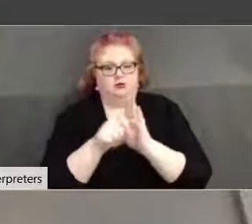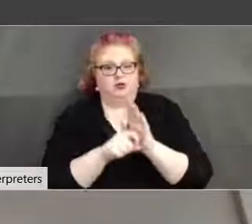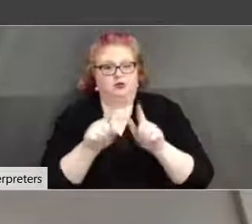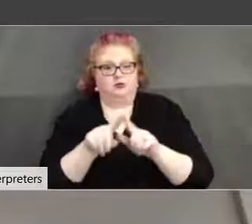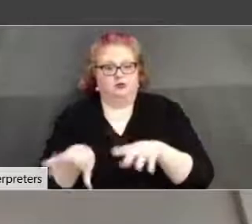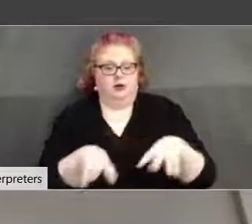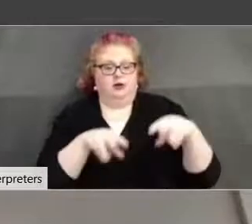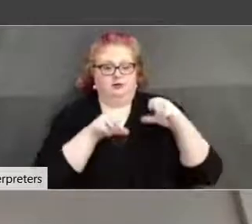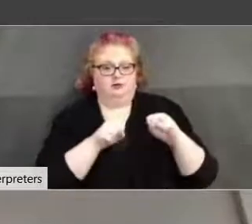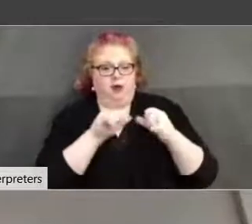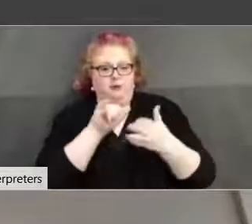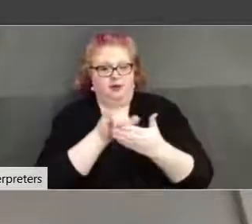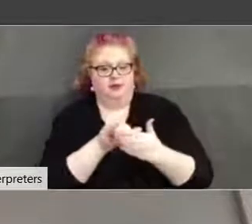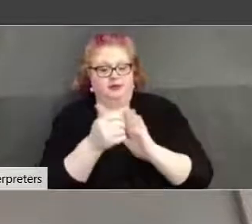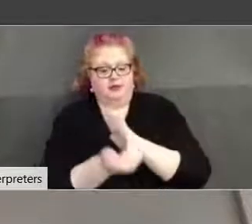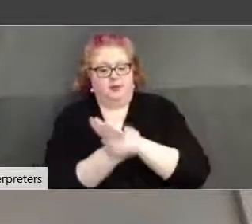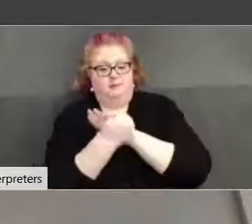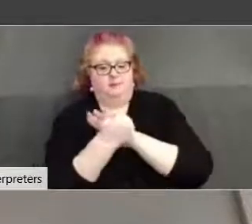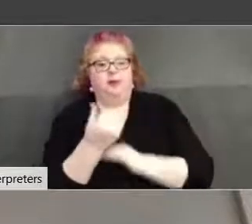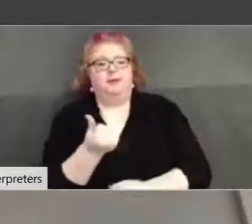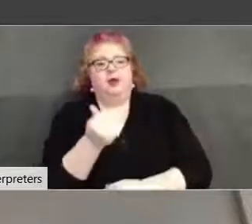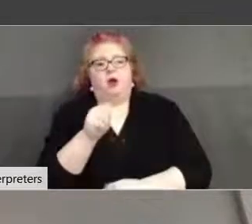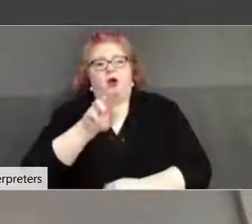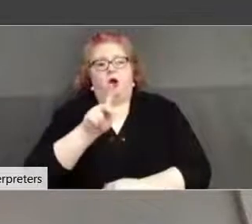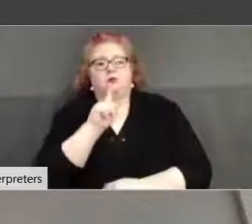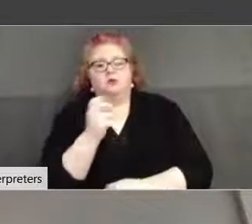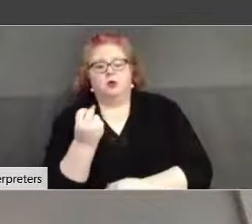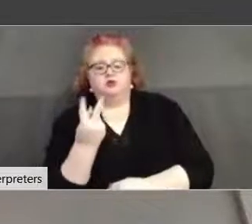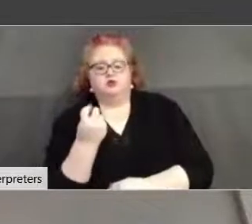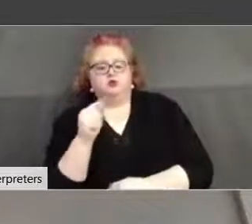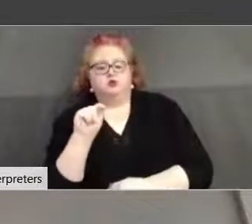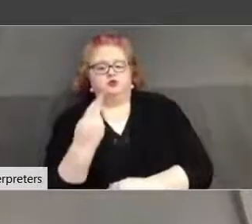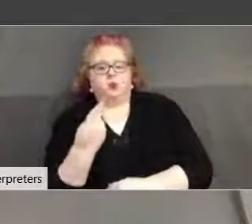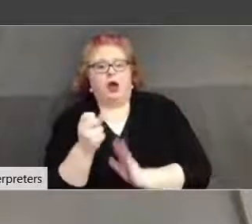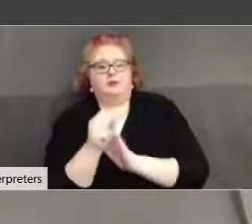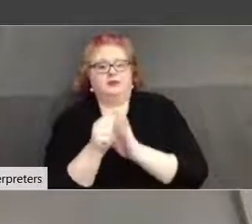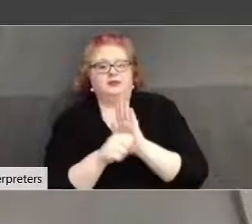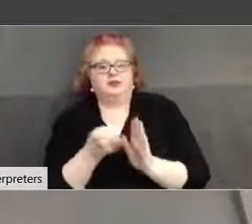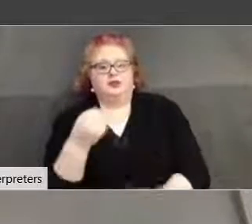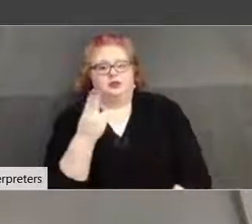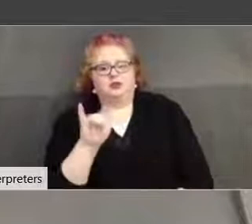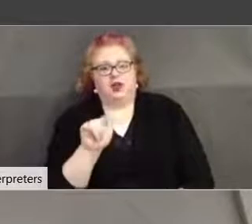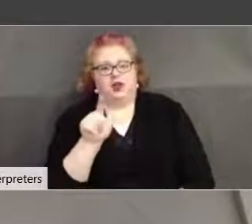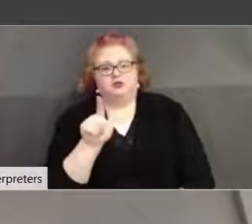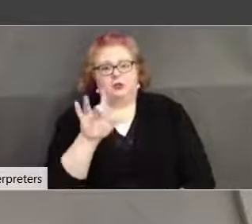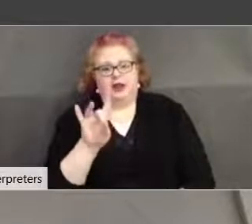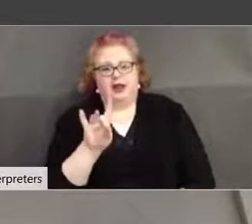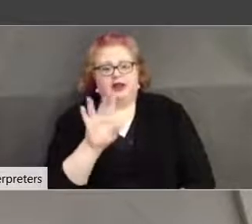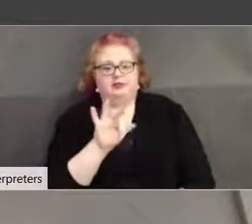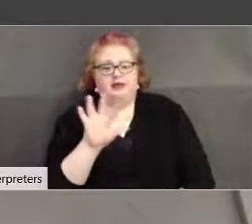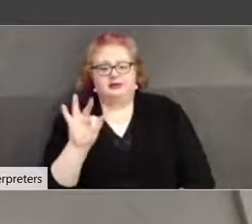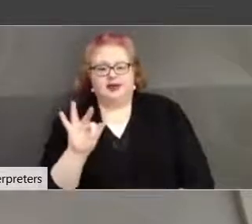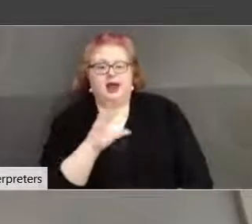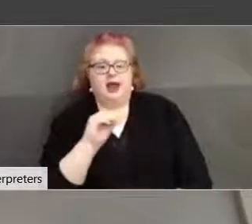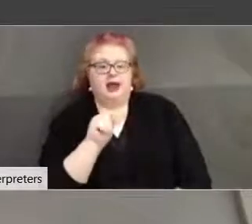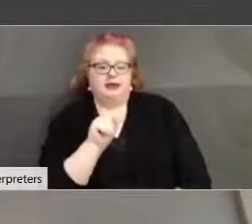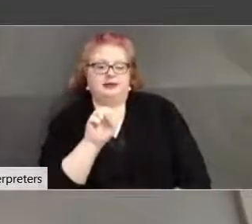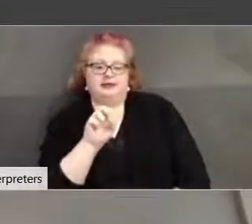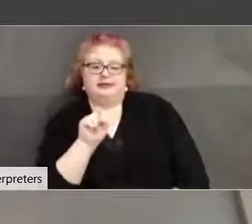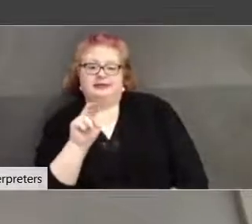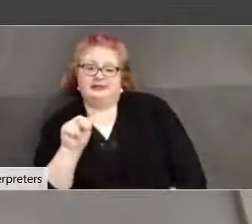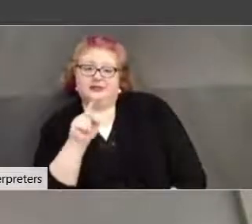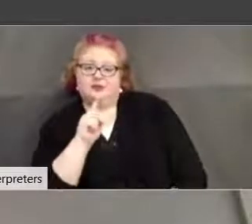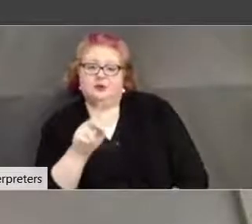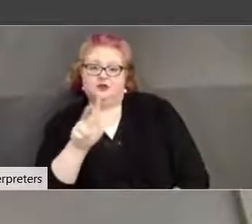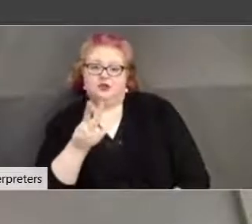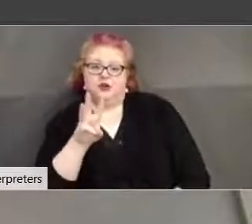Arkansas being the 12th state to adopt it on July 28, 1919, and whereas Tennessee became the 36th state to adopt the amendment on